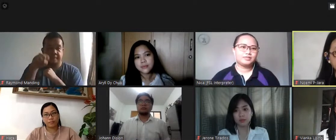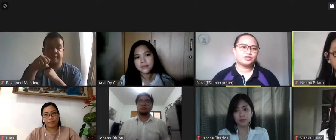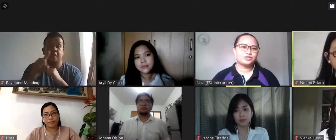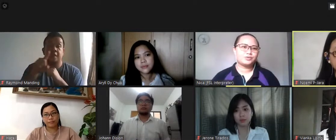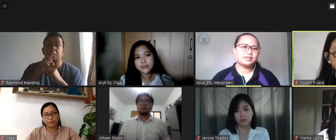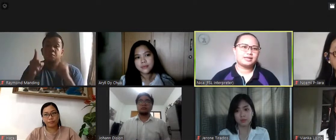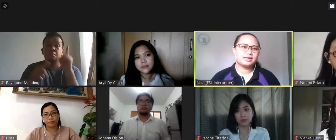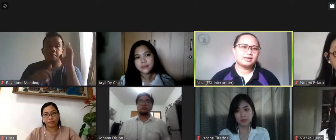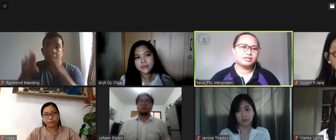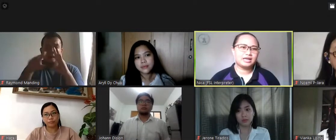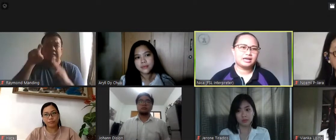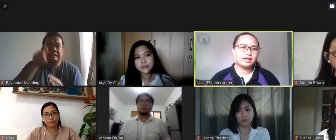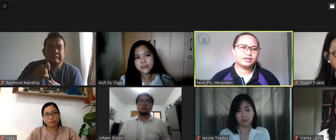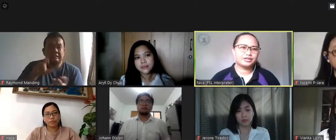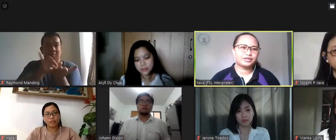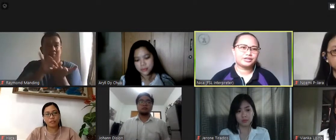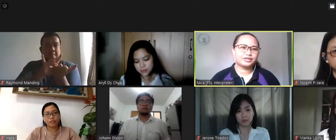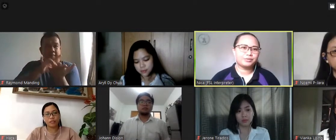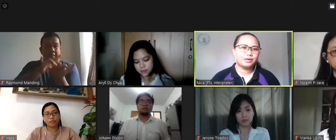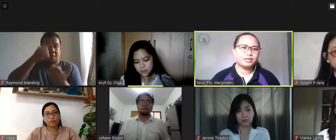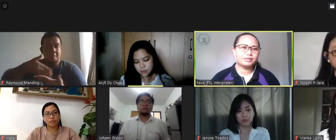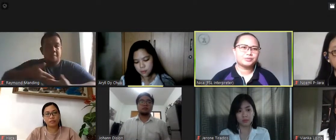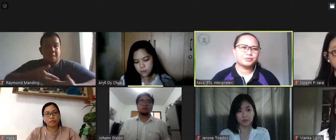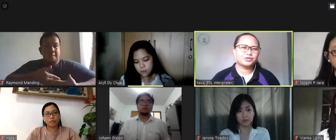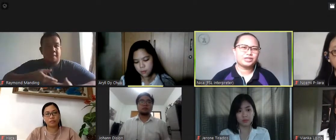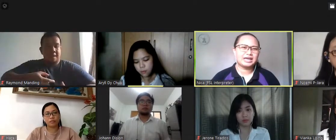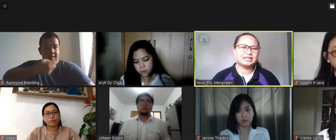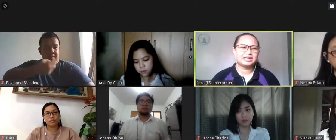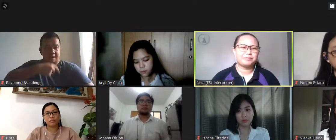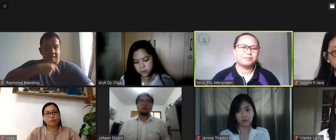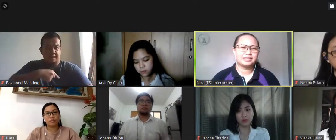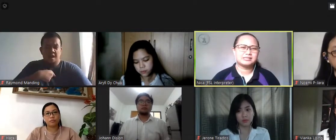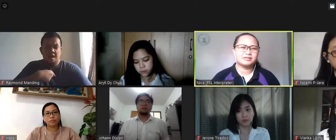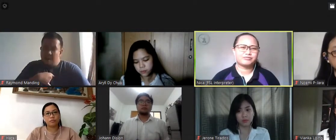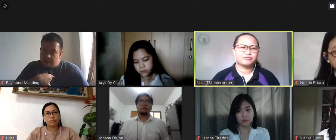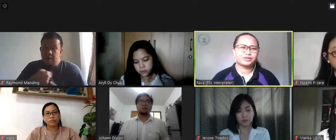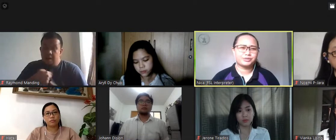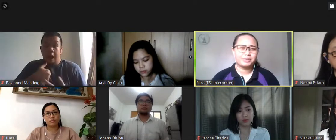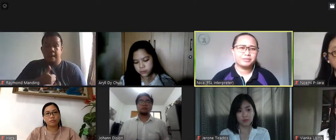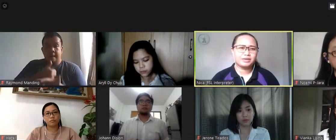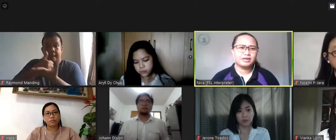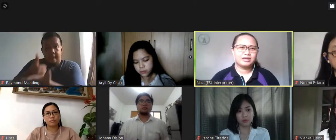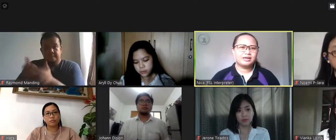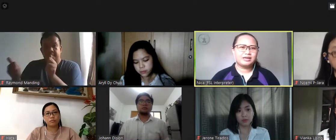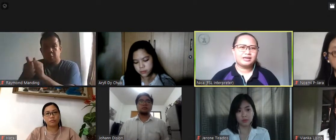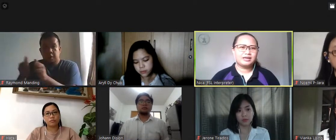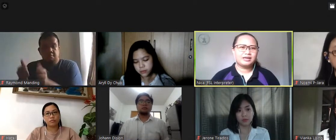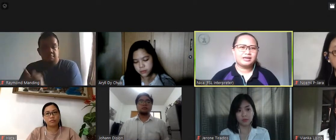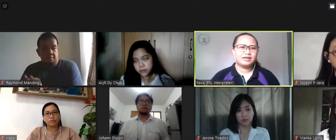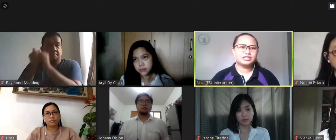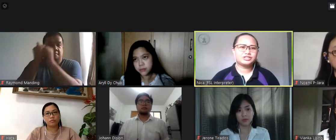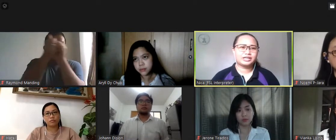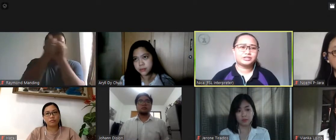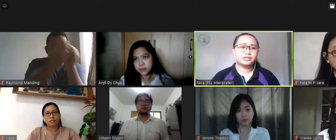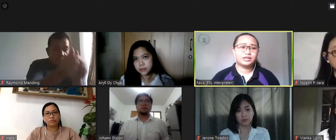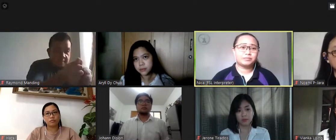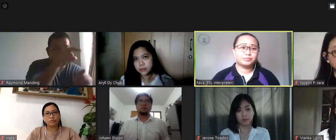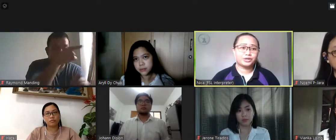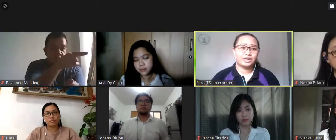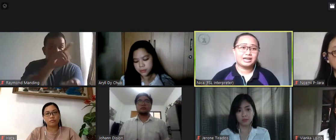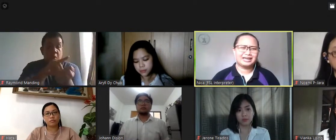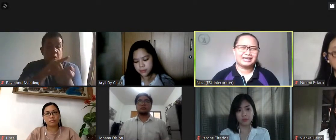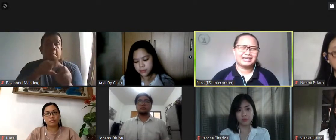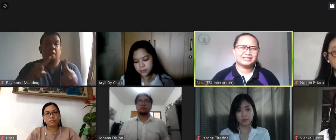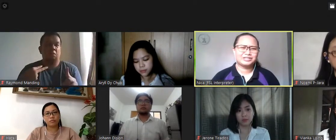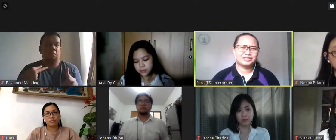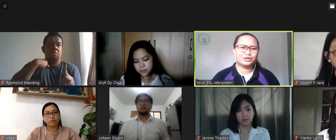Yeah, so I think ayun nga, I heard about her problem, tapos yun nga, kailangan niya ng medicine for her baby. And then I actually tried to help her and